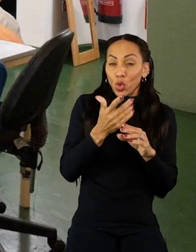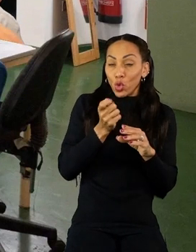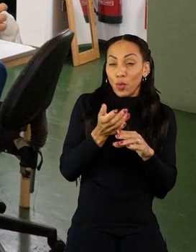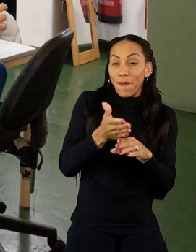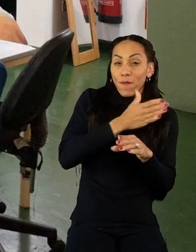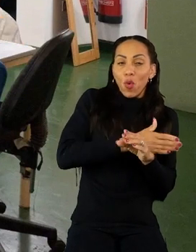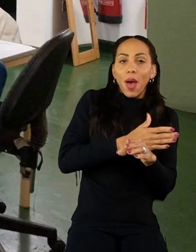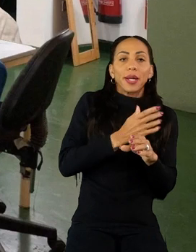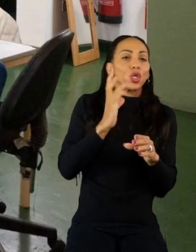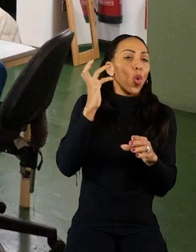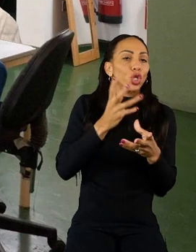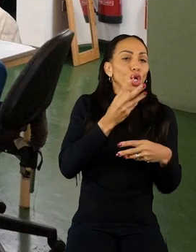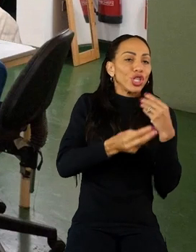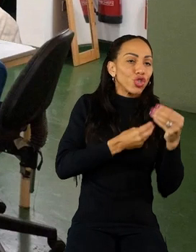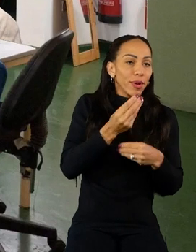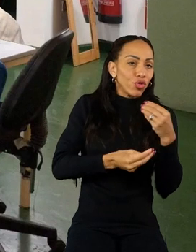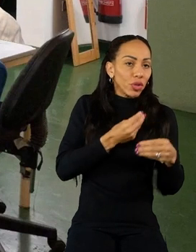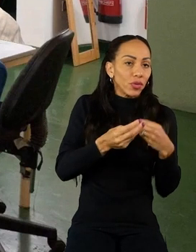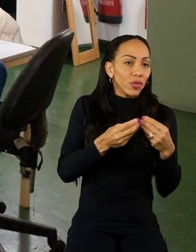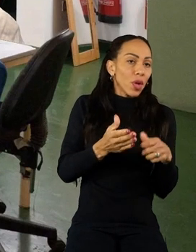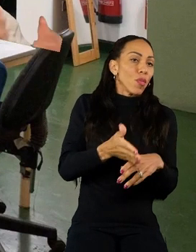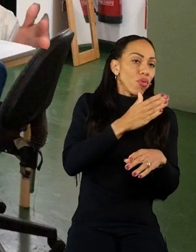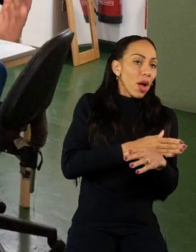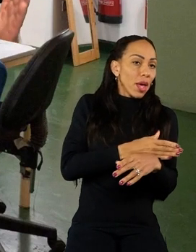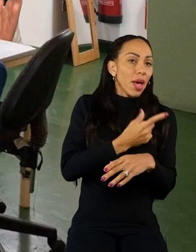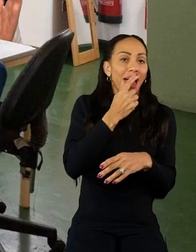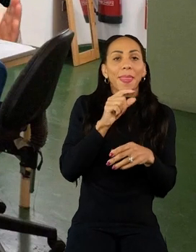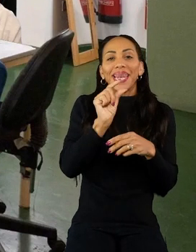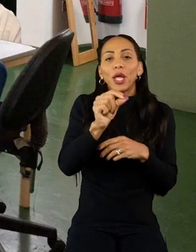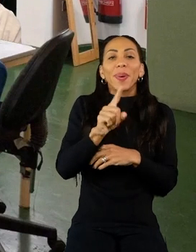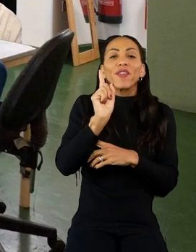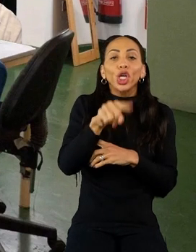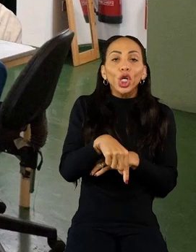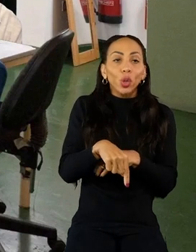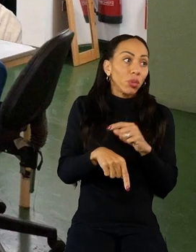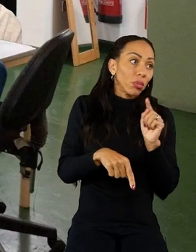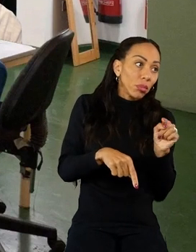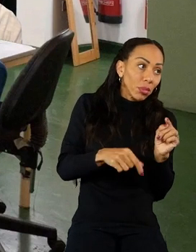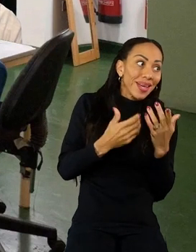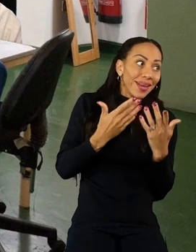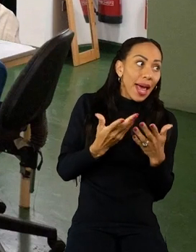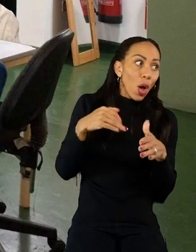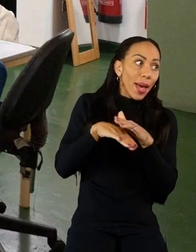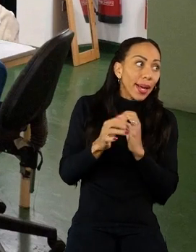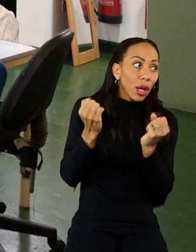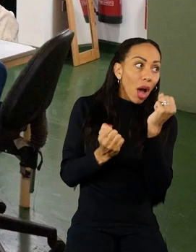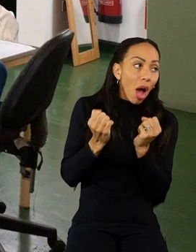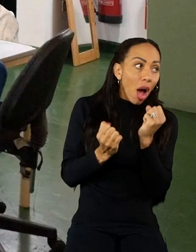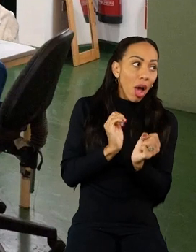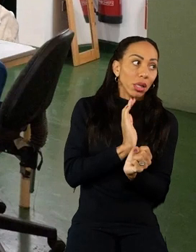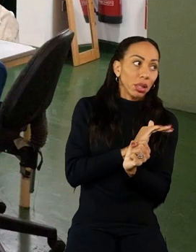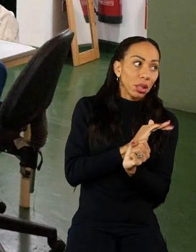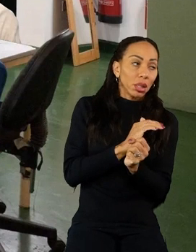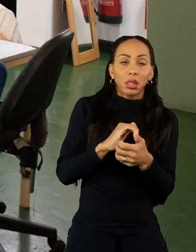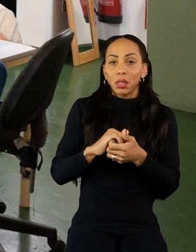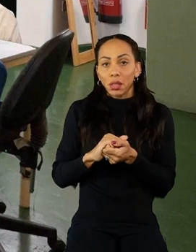that Michelle and Kim were in, if you gave all the descriptions prior to it, and then just give cues.